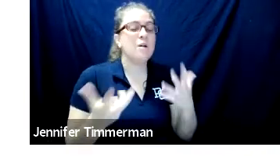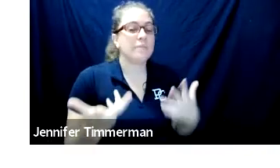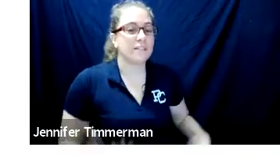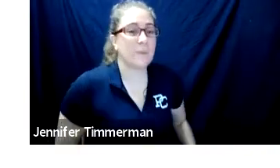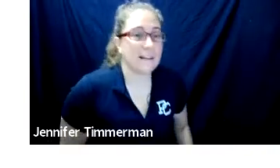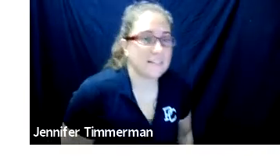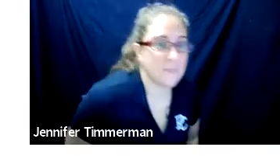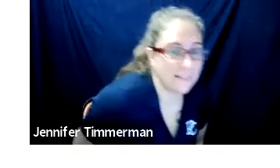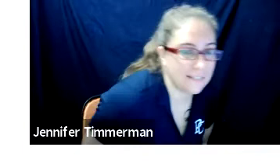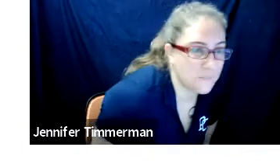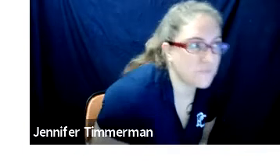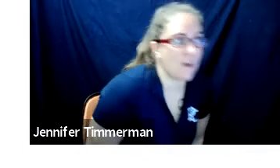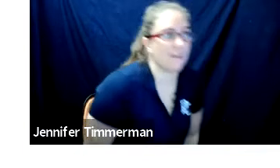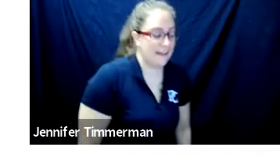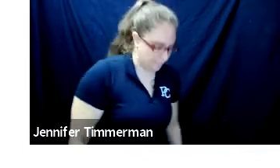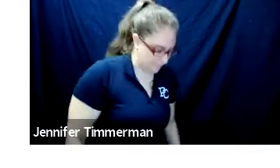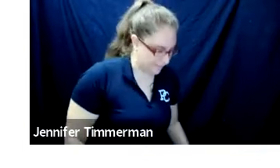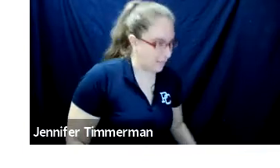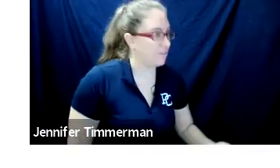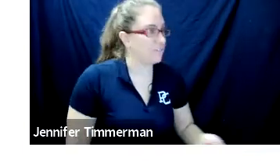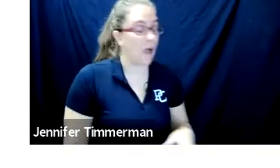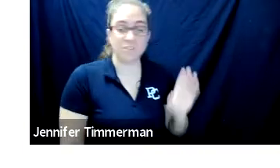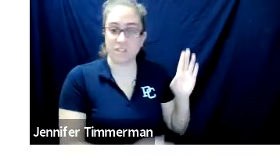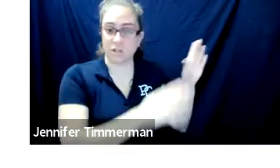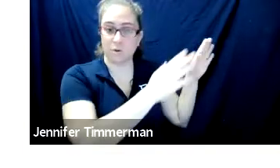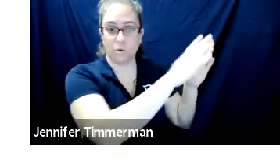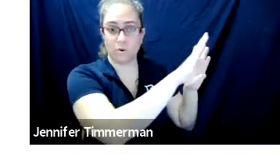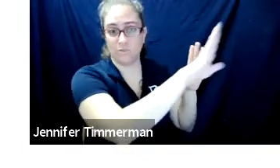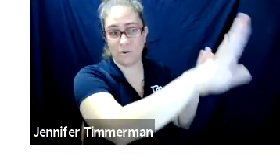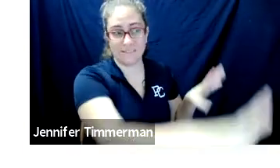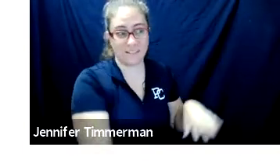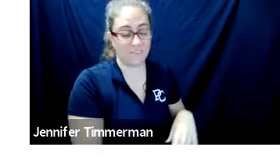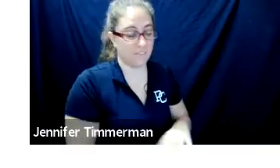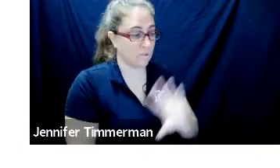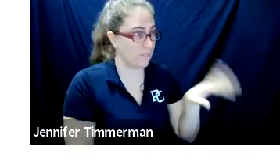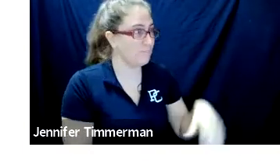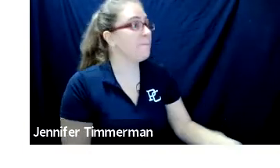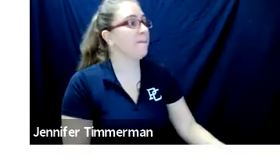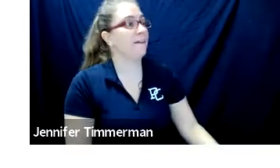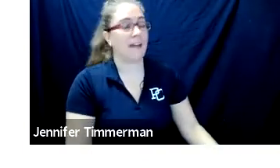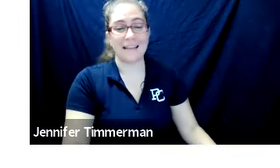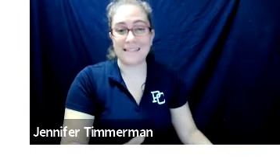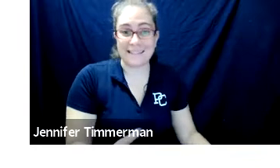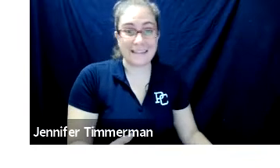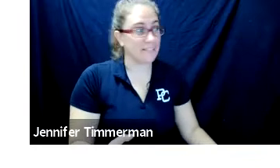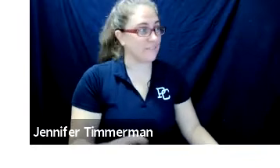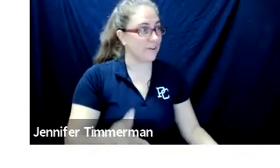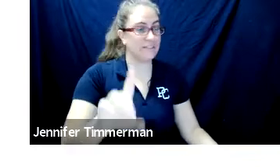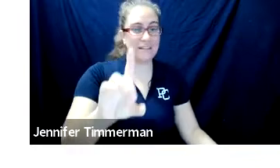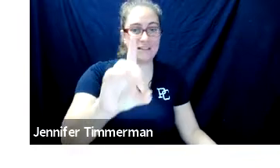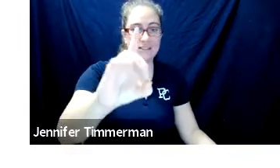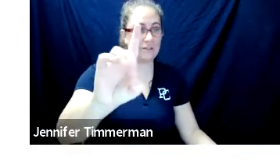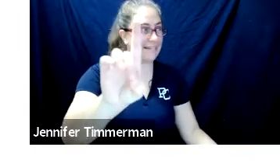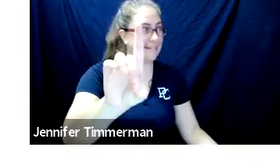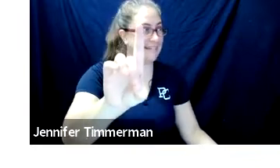Fantastic. Let's practice spelling some of our names together. So I'm just going to go in order of who I see on the screen. I see Dennis